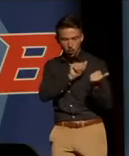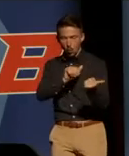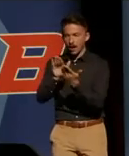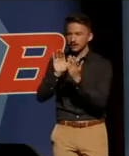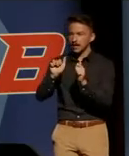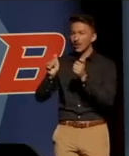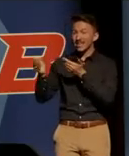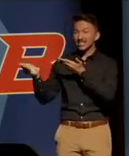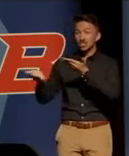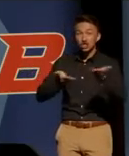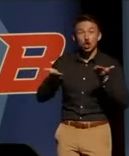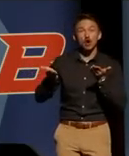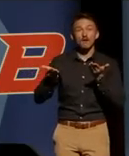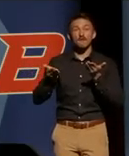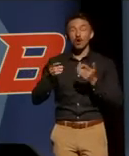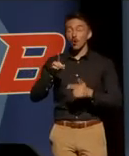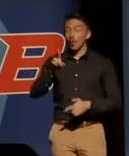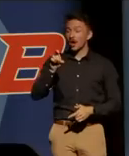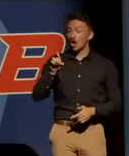our